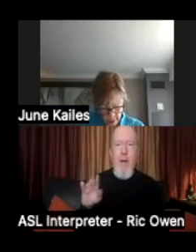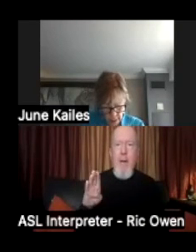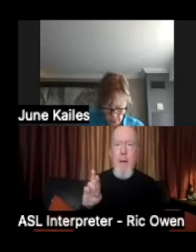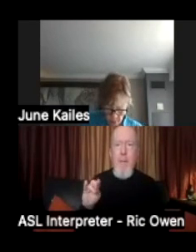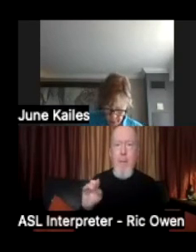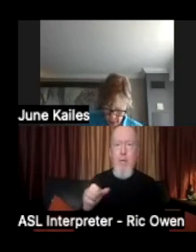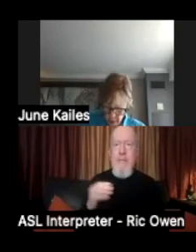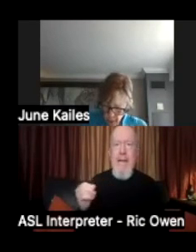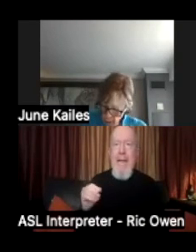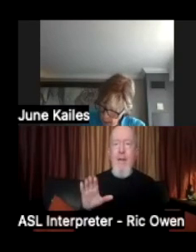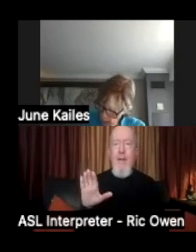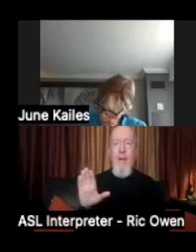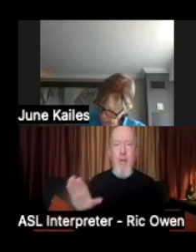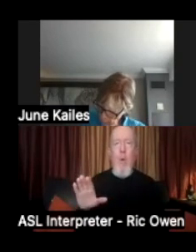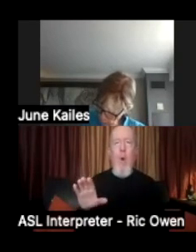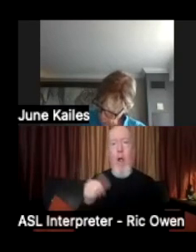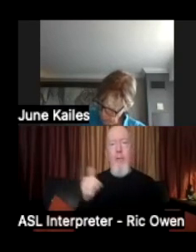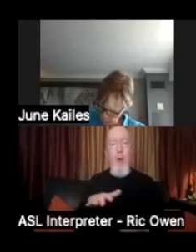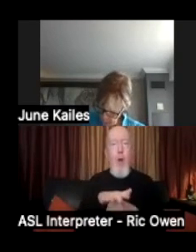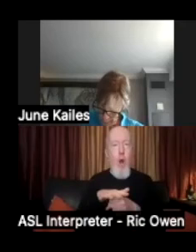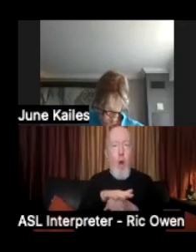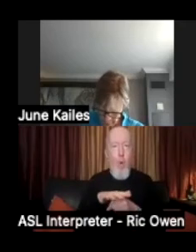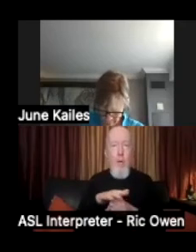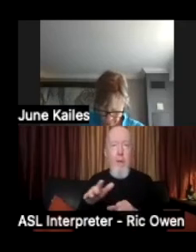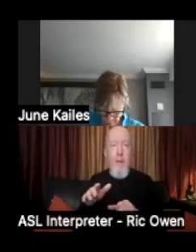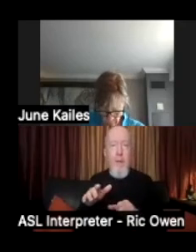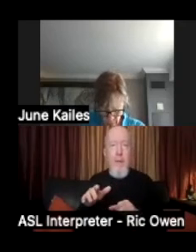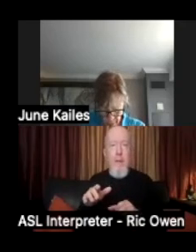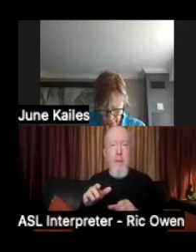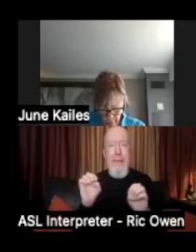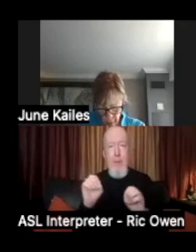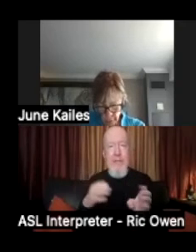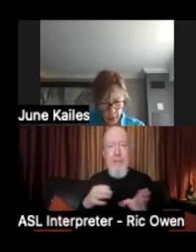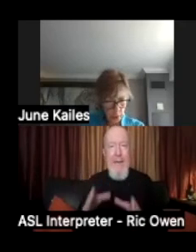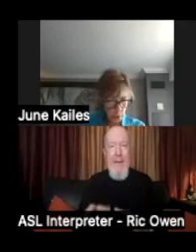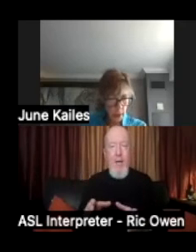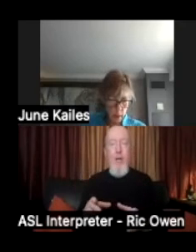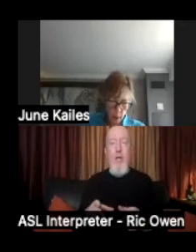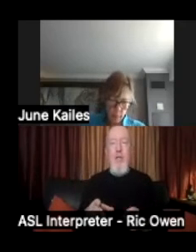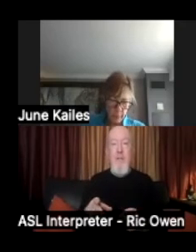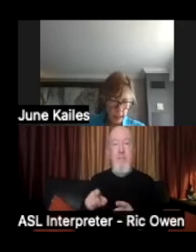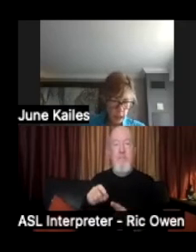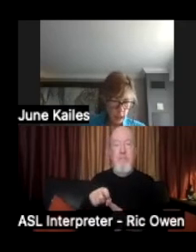living centers will be a good resource because many of them have contracts with